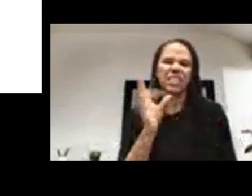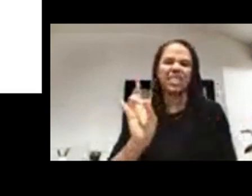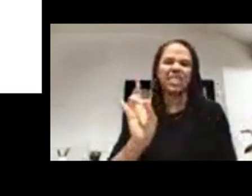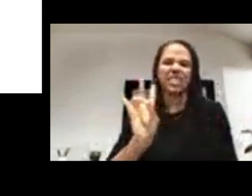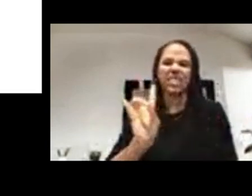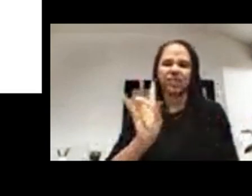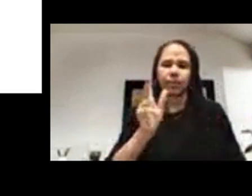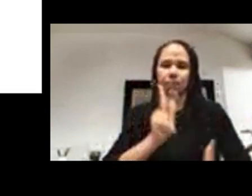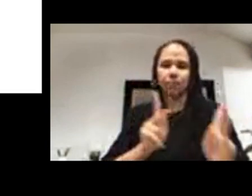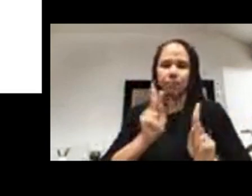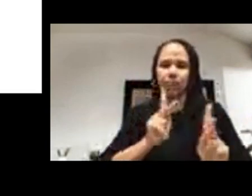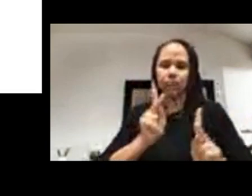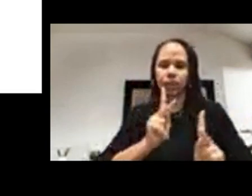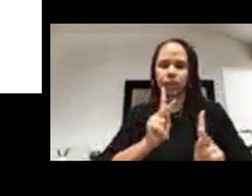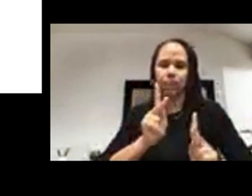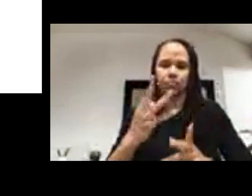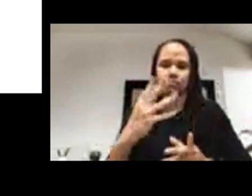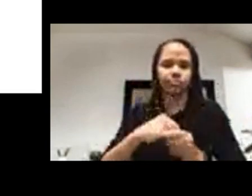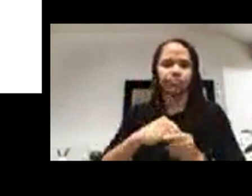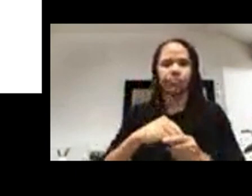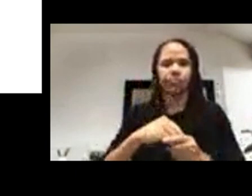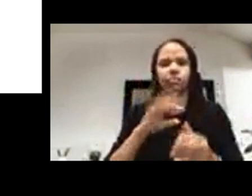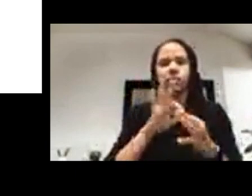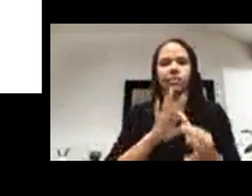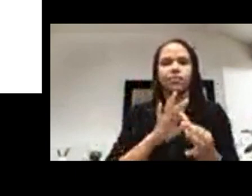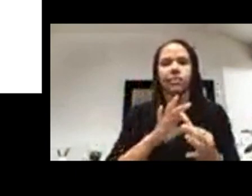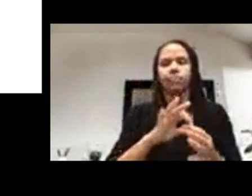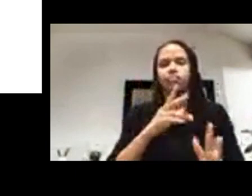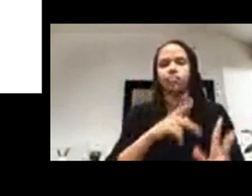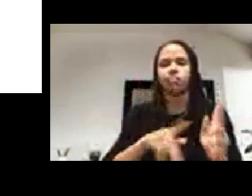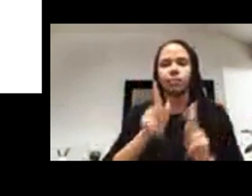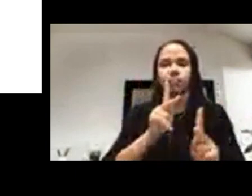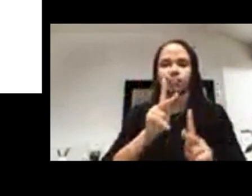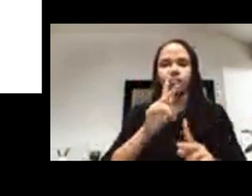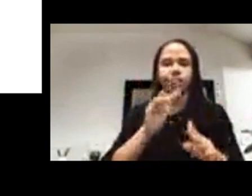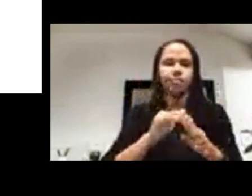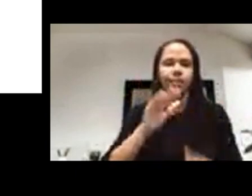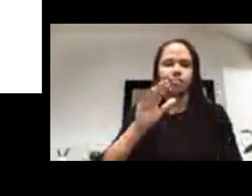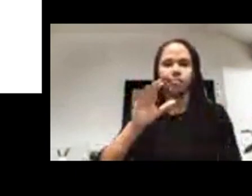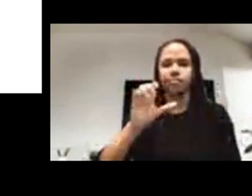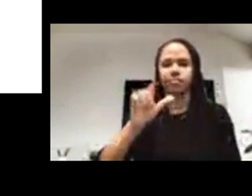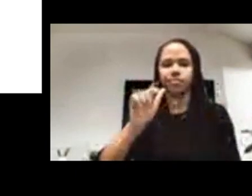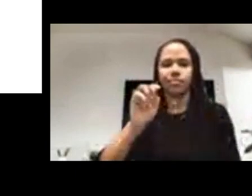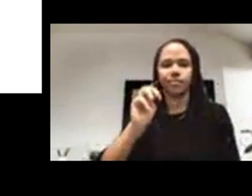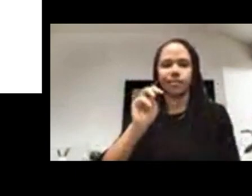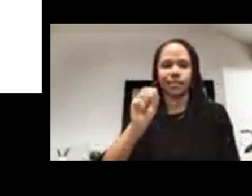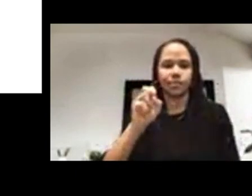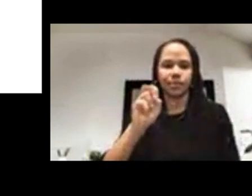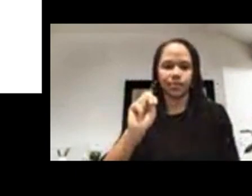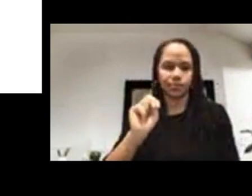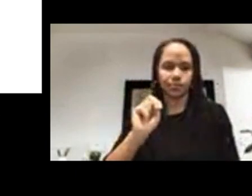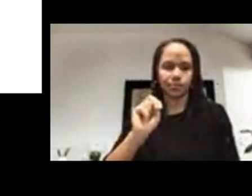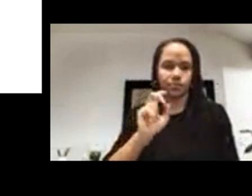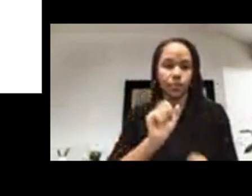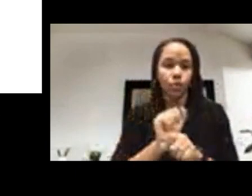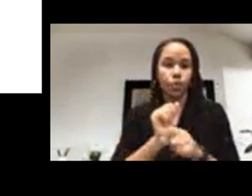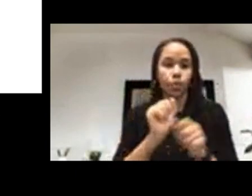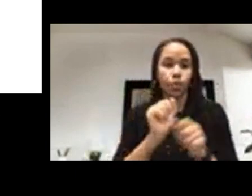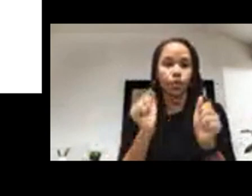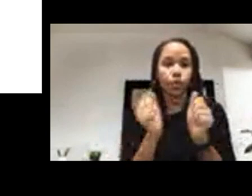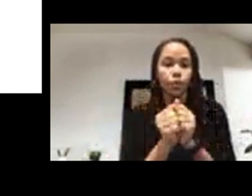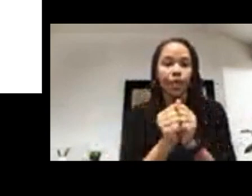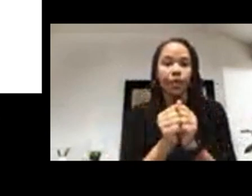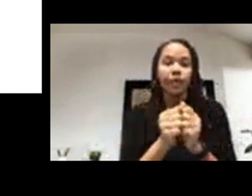particular Spectrum program at Clemson. We were working with Thomas Beeson, who's an ABA therapist and also the coordinator of the Spectrum